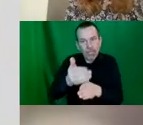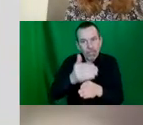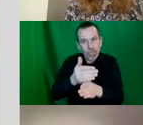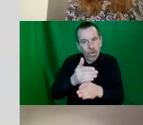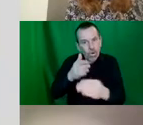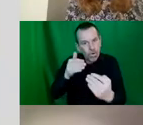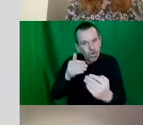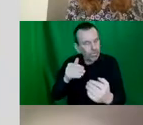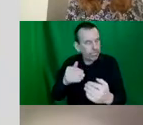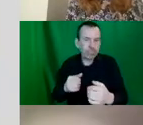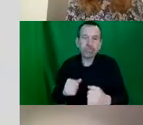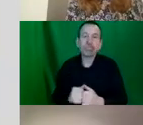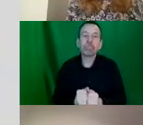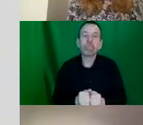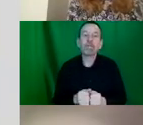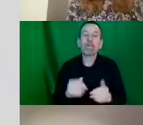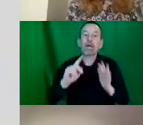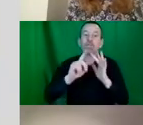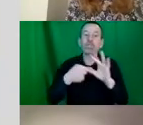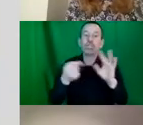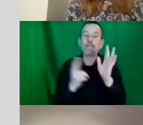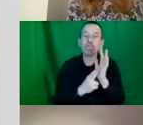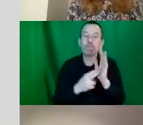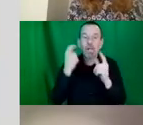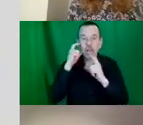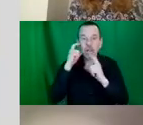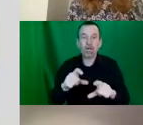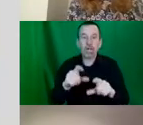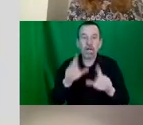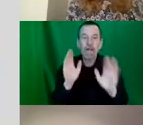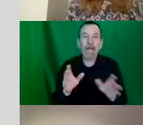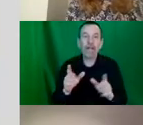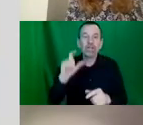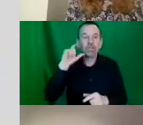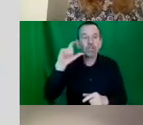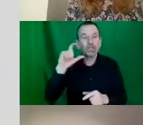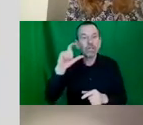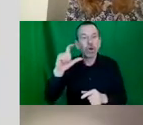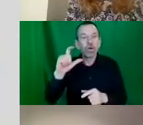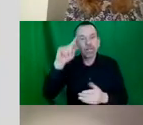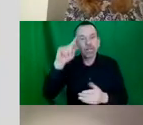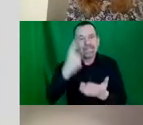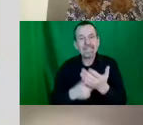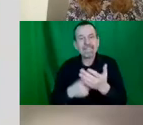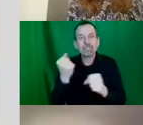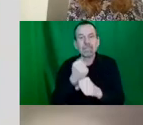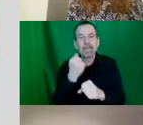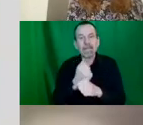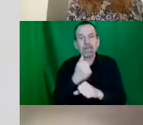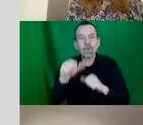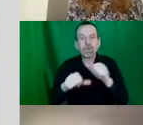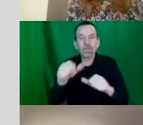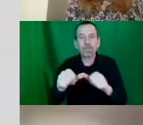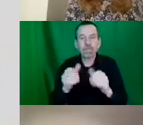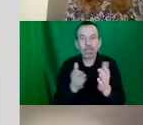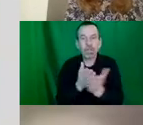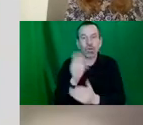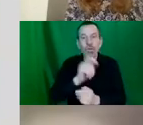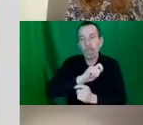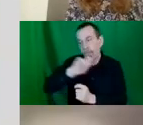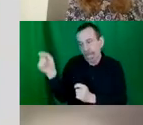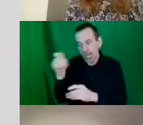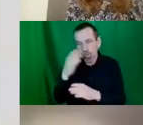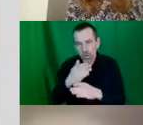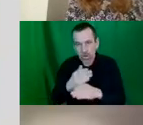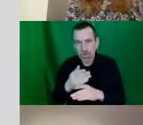A January lockdown project was an investigation into curatorial decision-making processes. Through bid work and my practical projects,